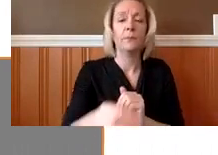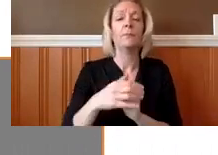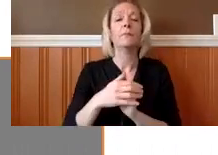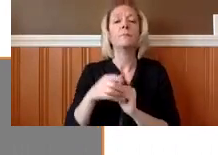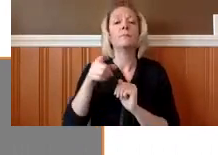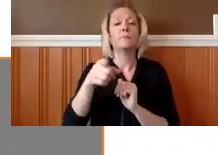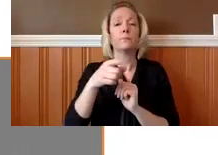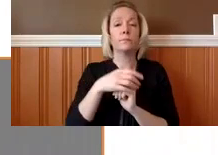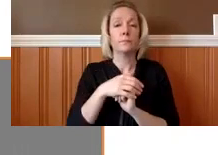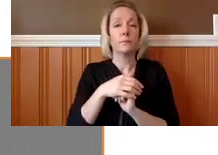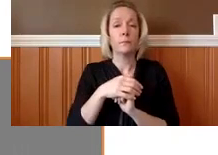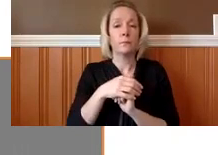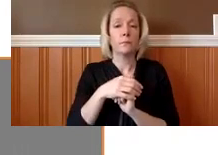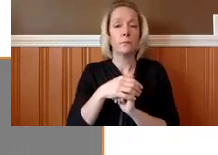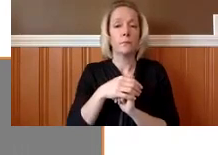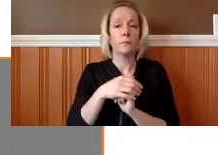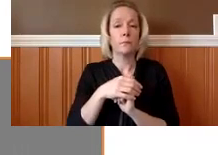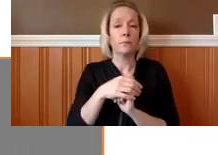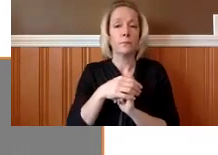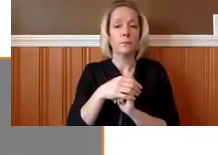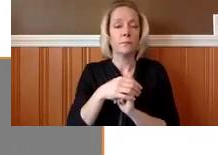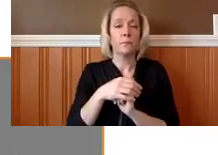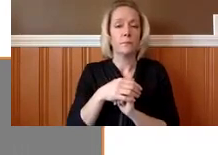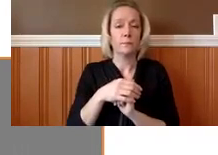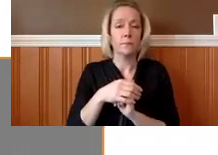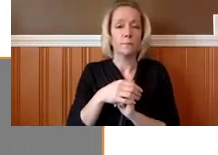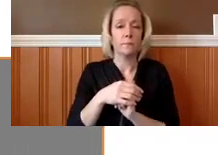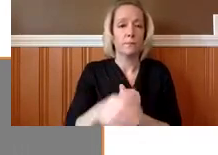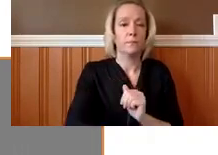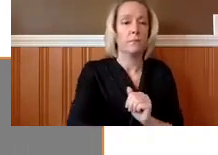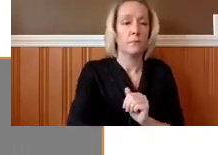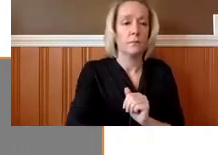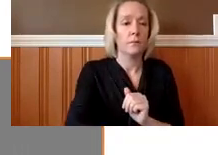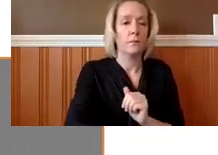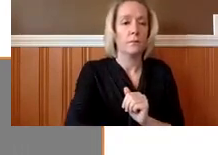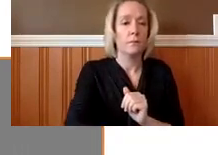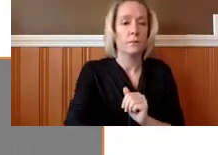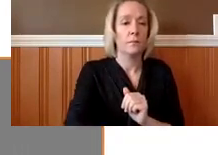complexity of this environment is really low. It's in the chat.